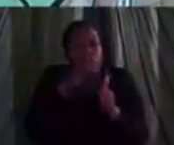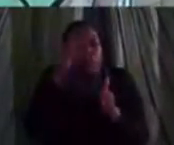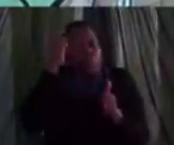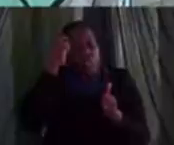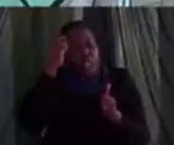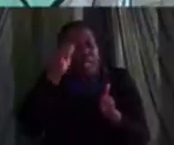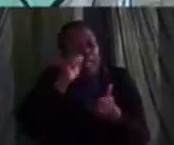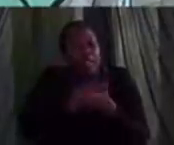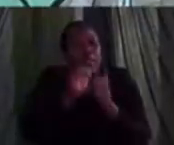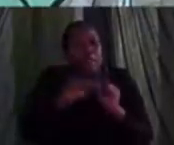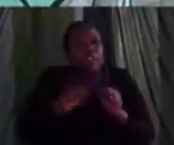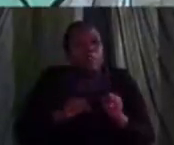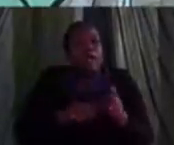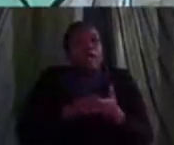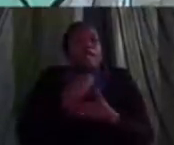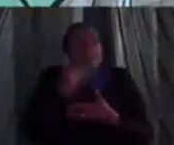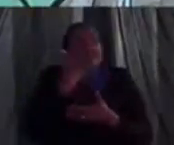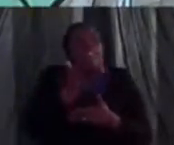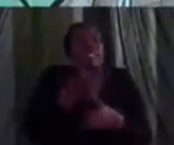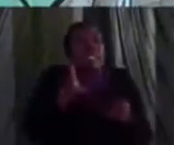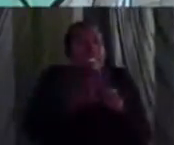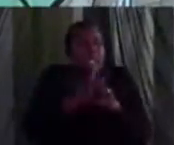you would wish to have us relook?